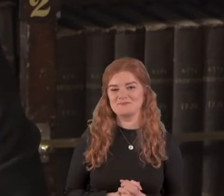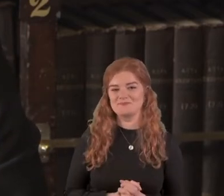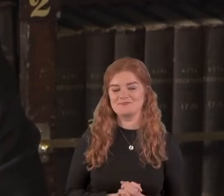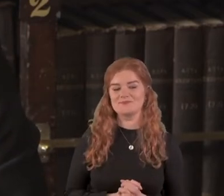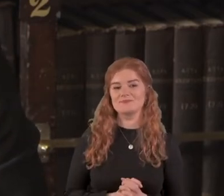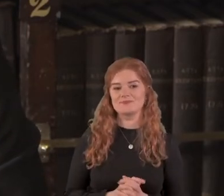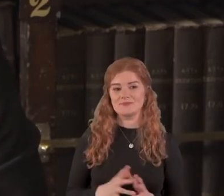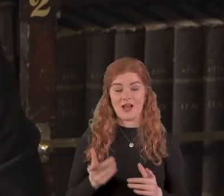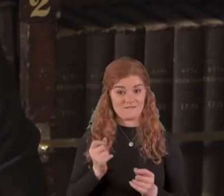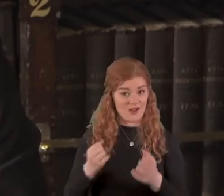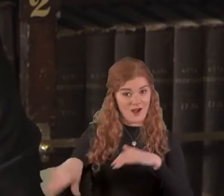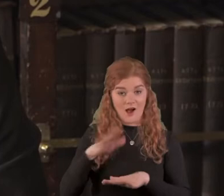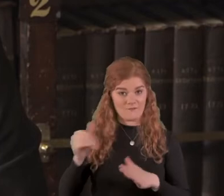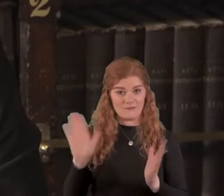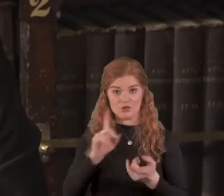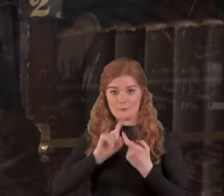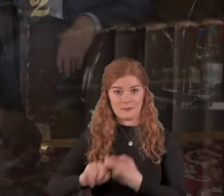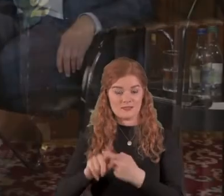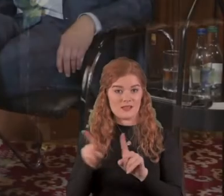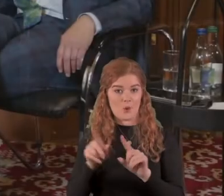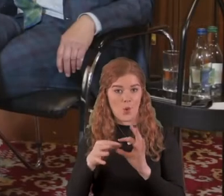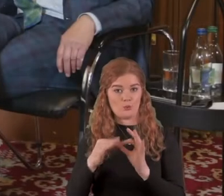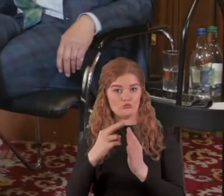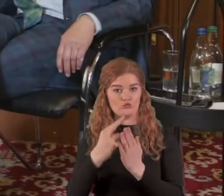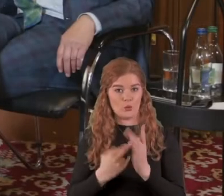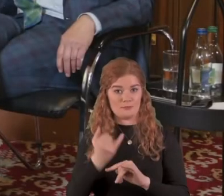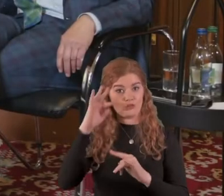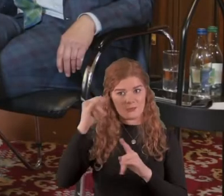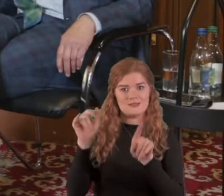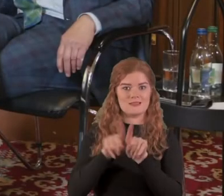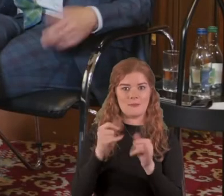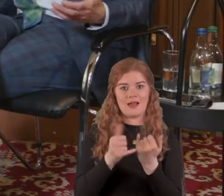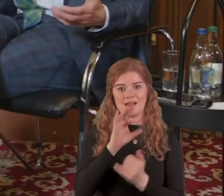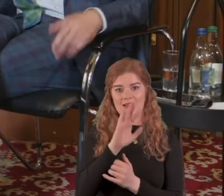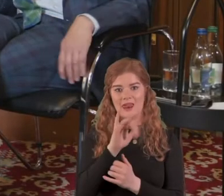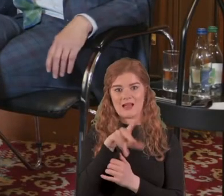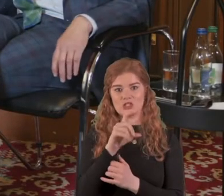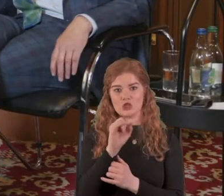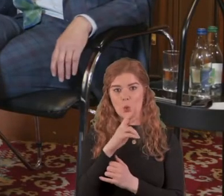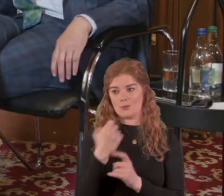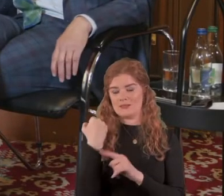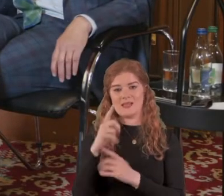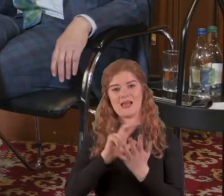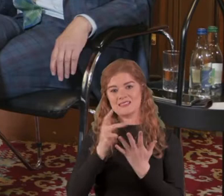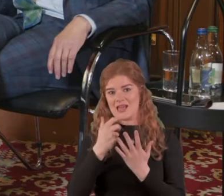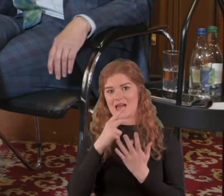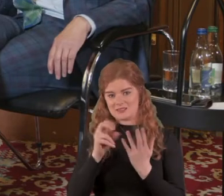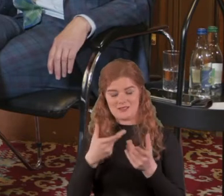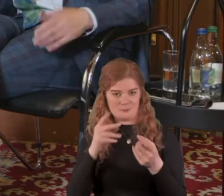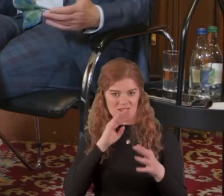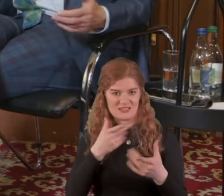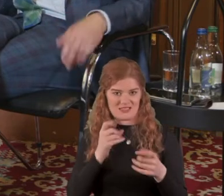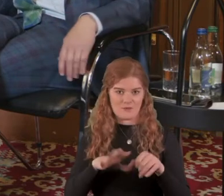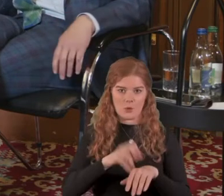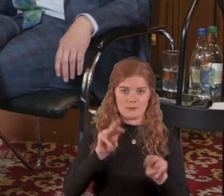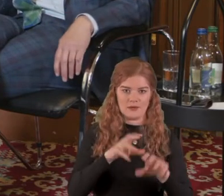Had they been as committed to Home Rule in principle as, say, Gladstone had been in the 1880s, they had the majority. They had even the